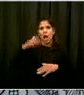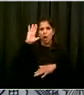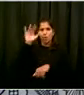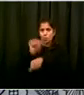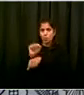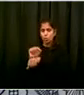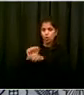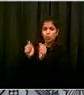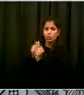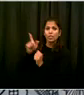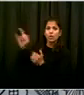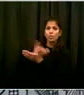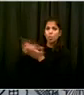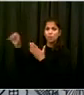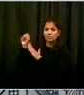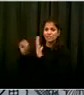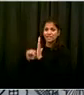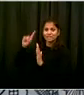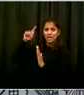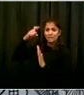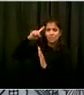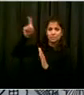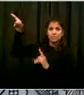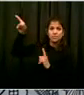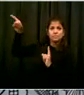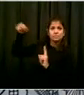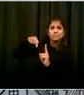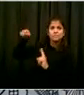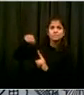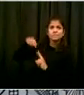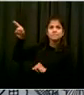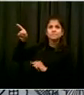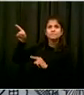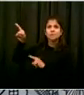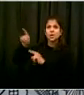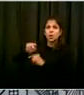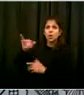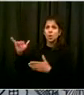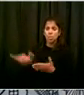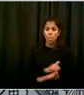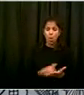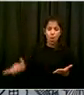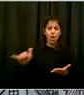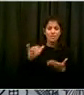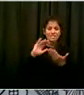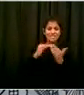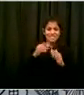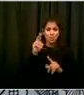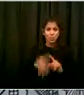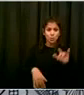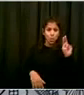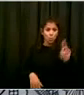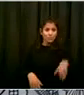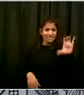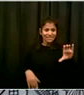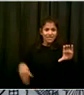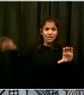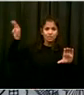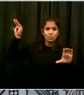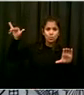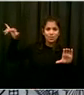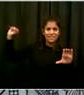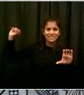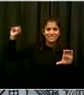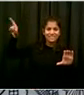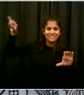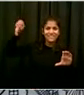with the state. The state has put forward a plan. We're going to work with that plan. We're going to support that plan. but all our personnel work for the city of New York.